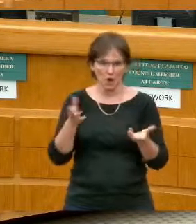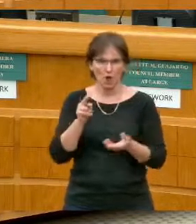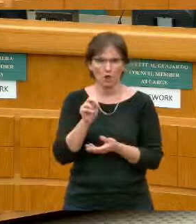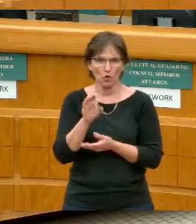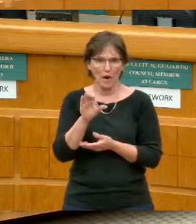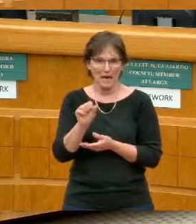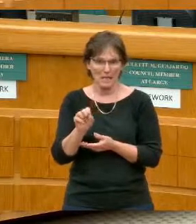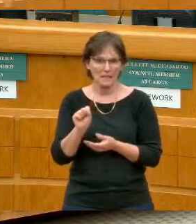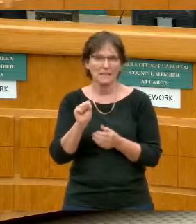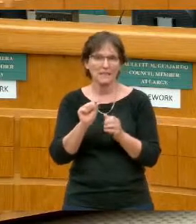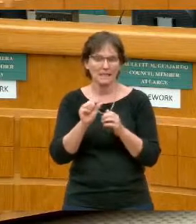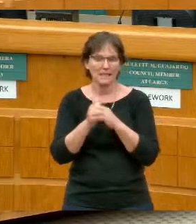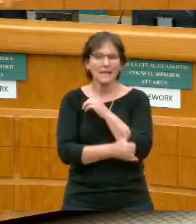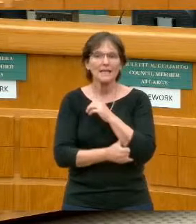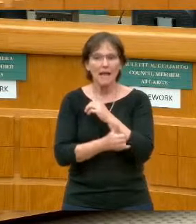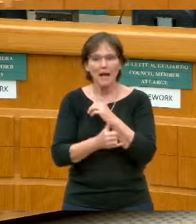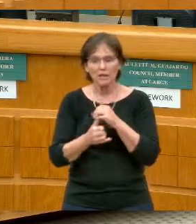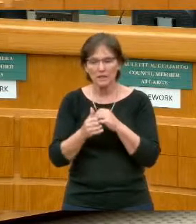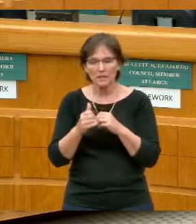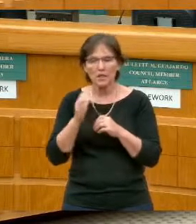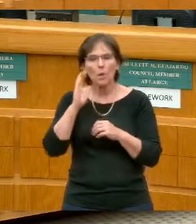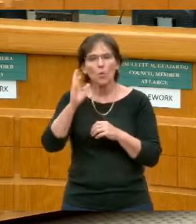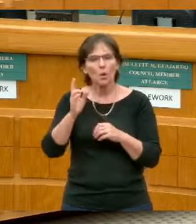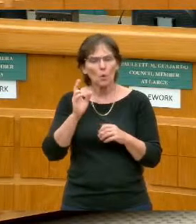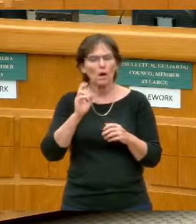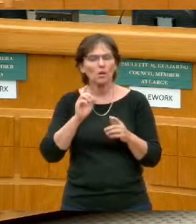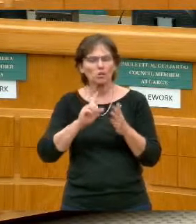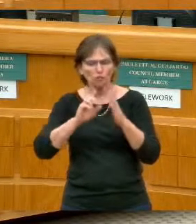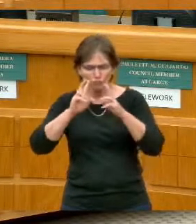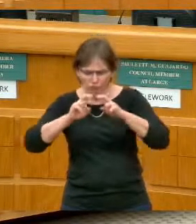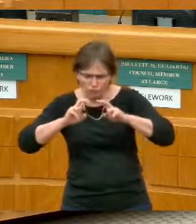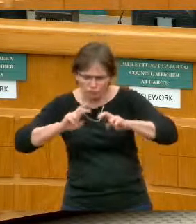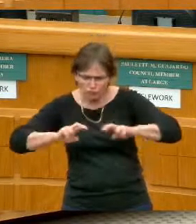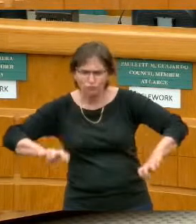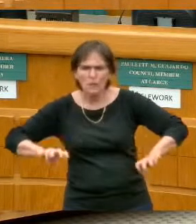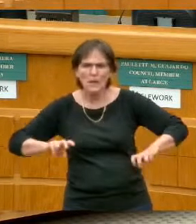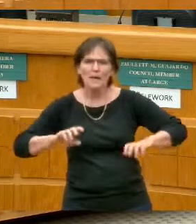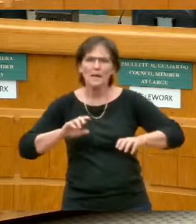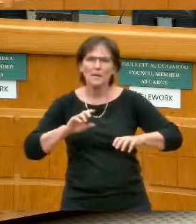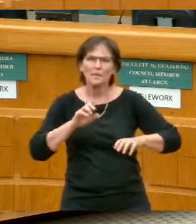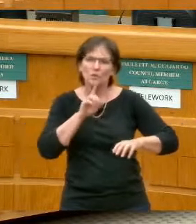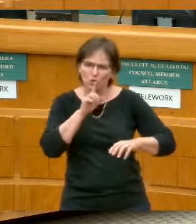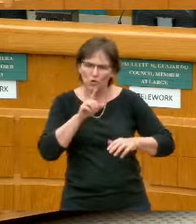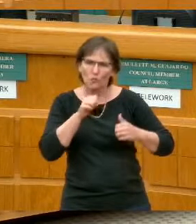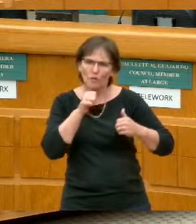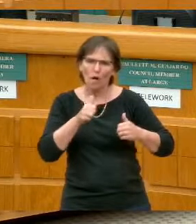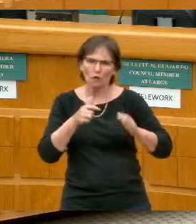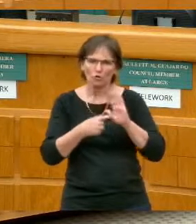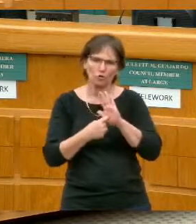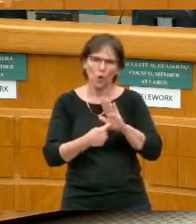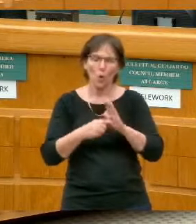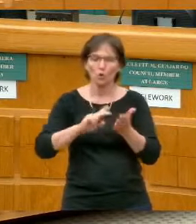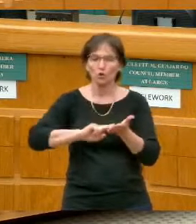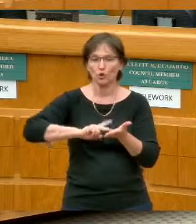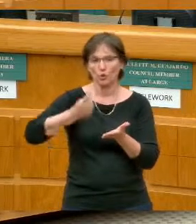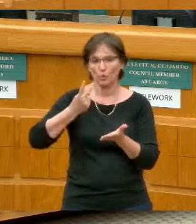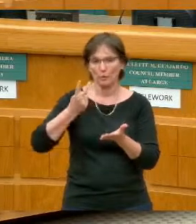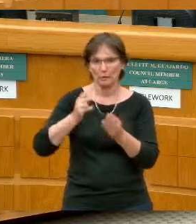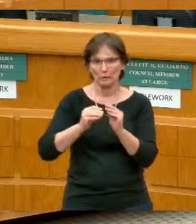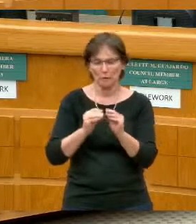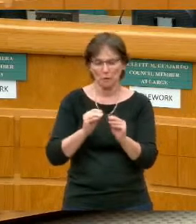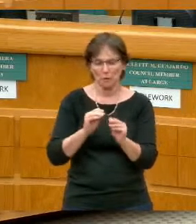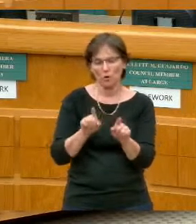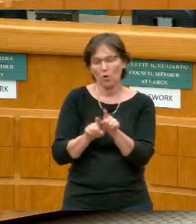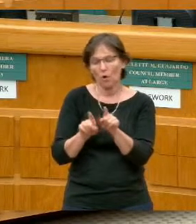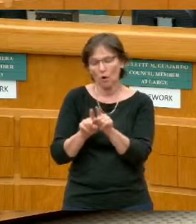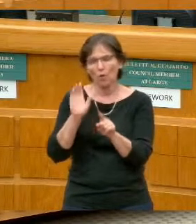lab reports to ensure that there are not duplicates and place them in the right months where they belong. We will notify the community